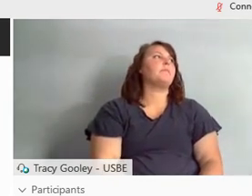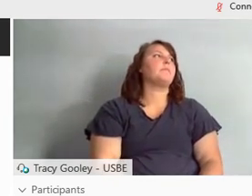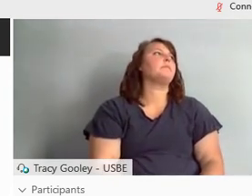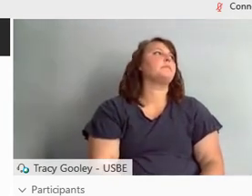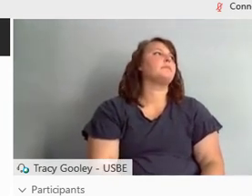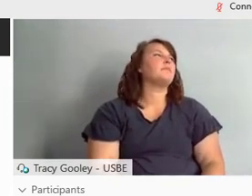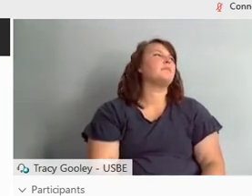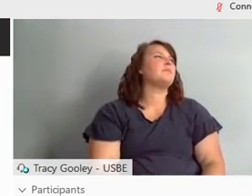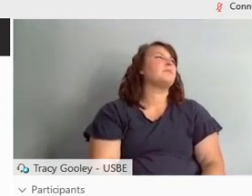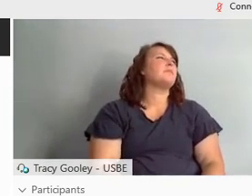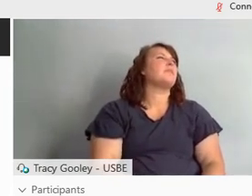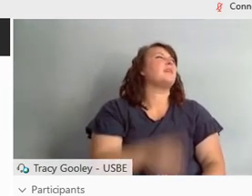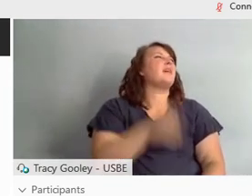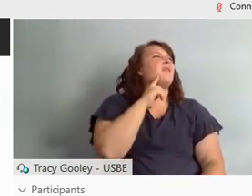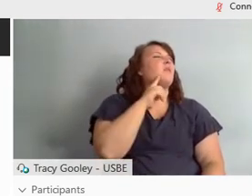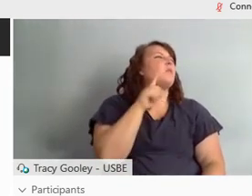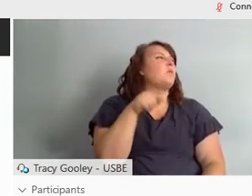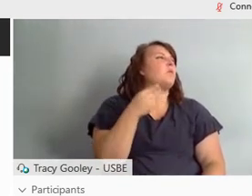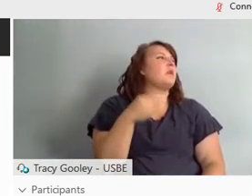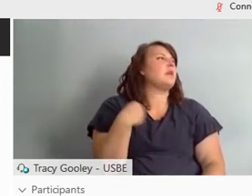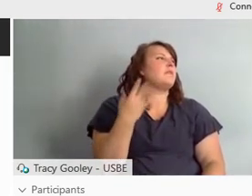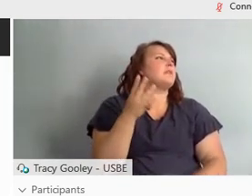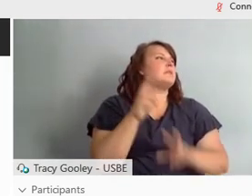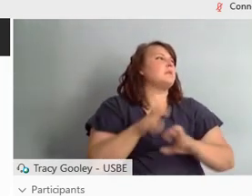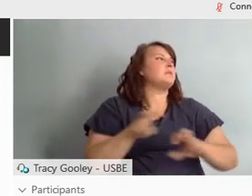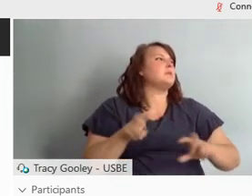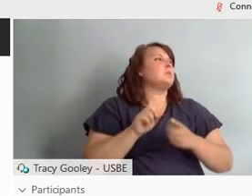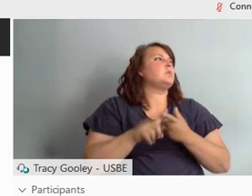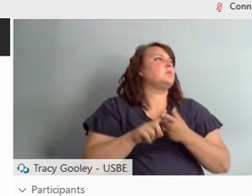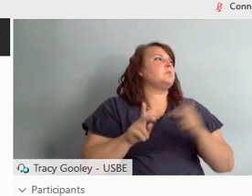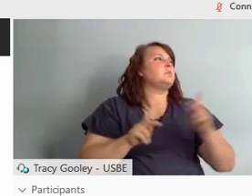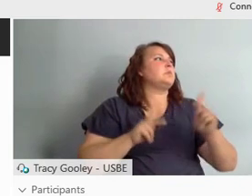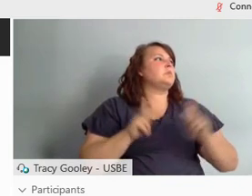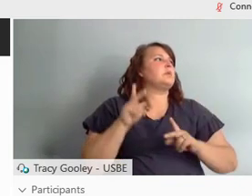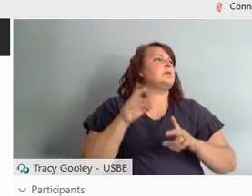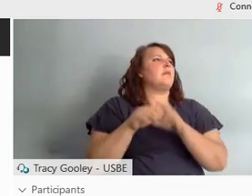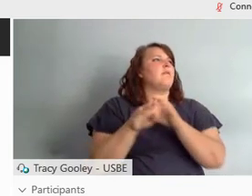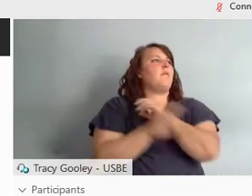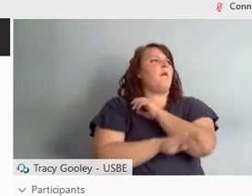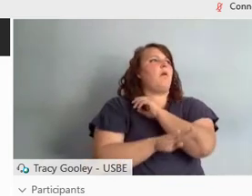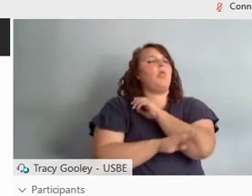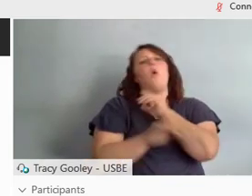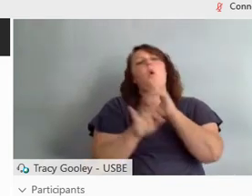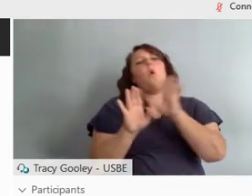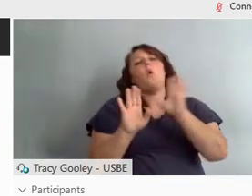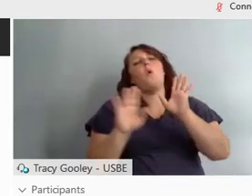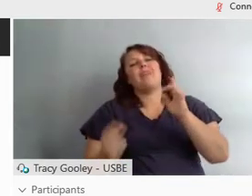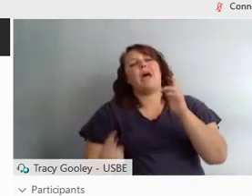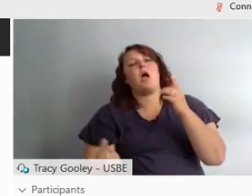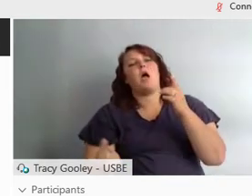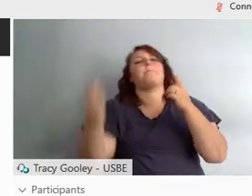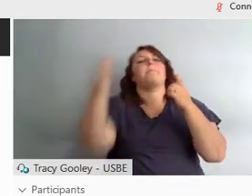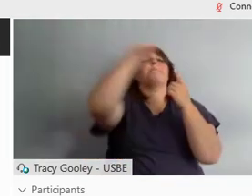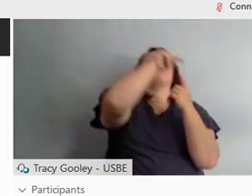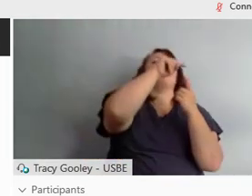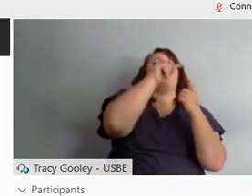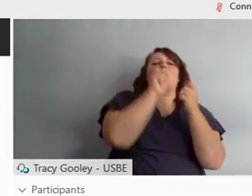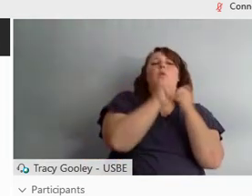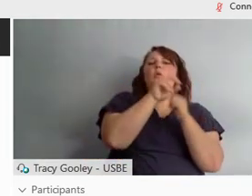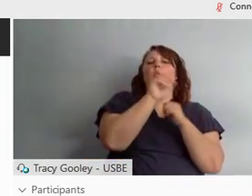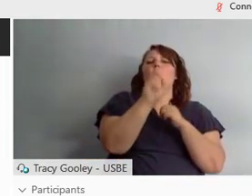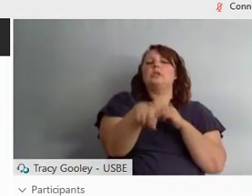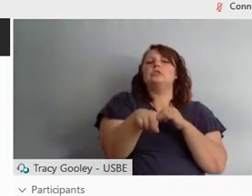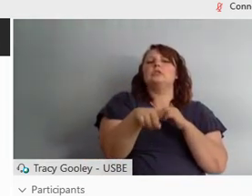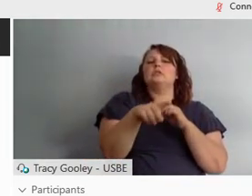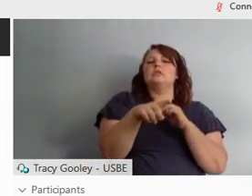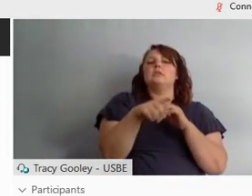Okay, I thought we only gave the assessment to the ones that came in the fall. That goes back up to the question that Wendy asked about, do we administer